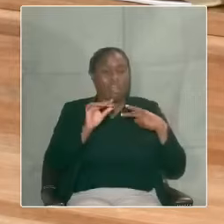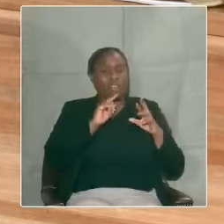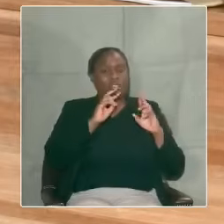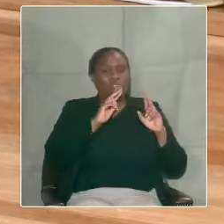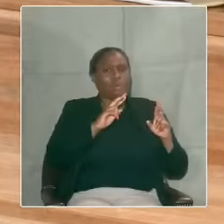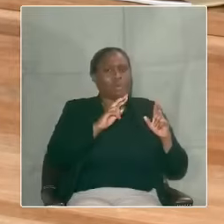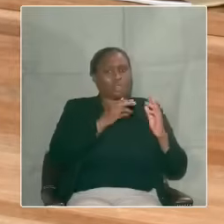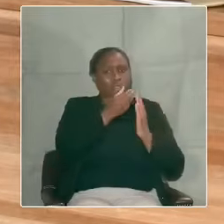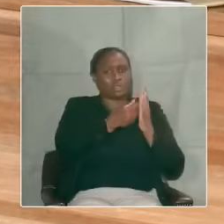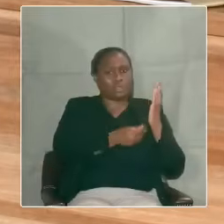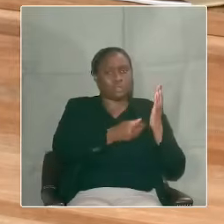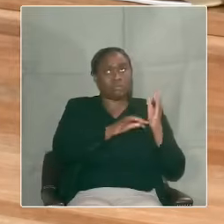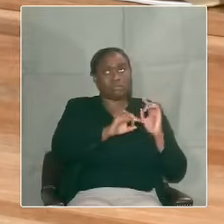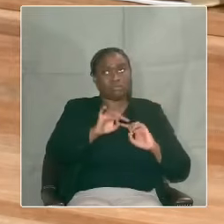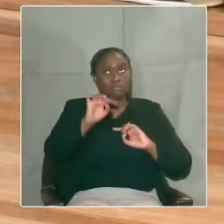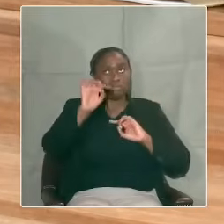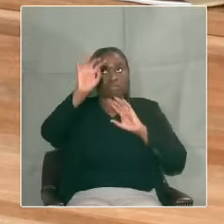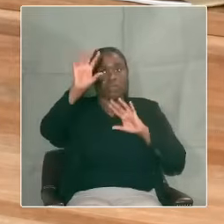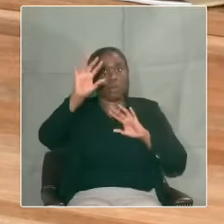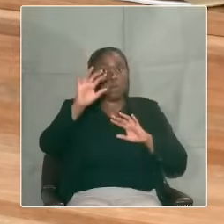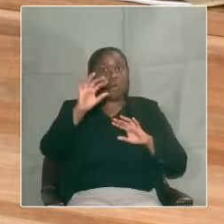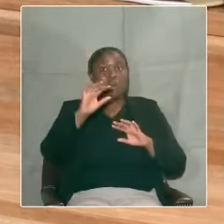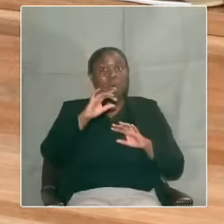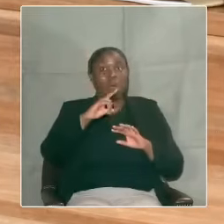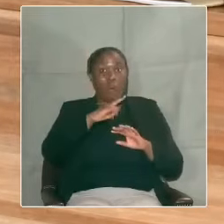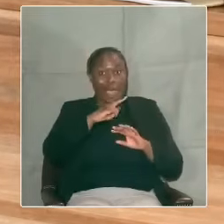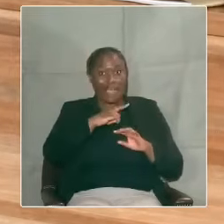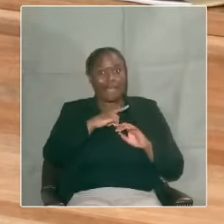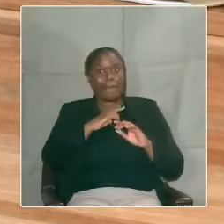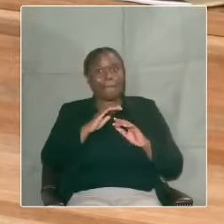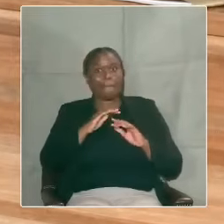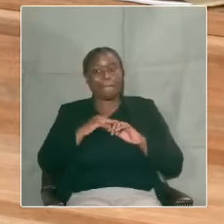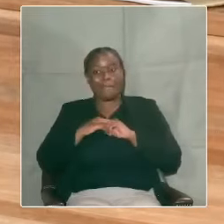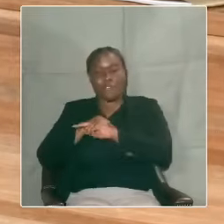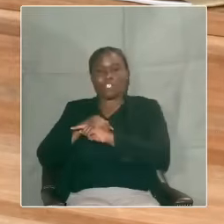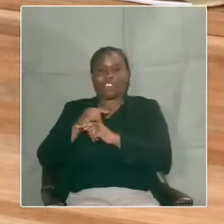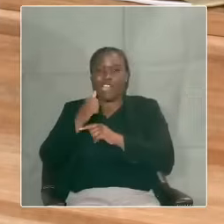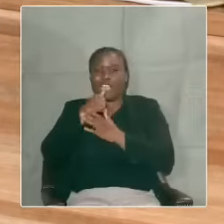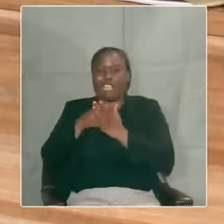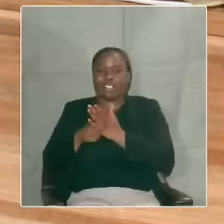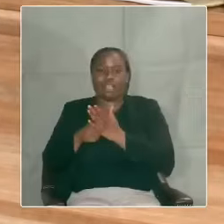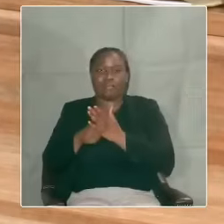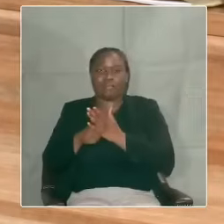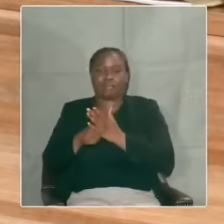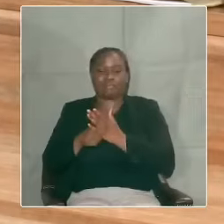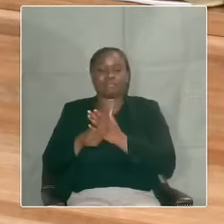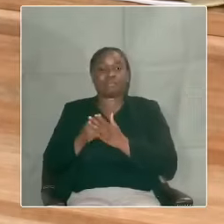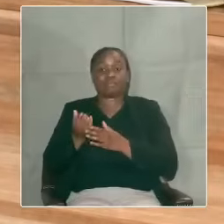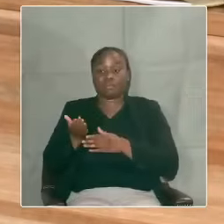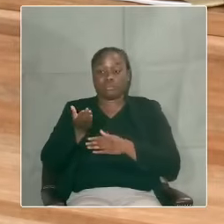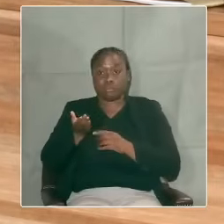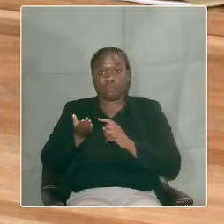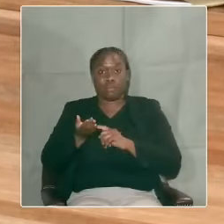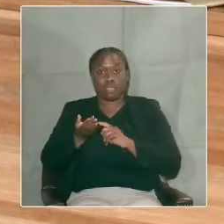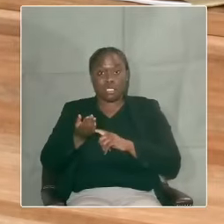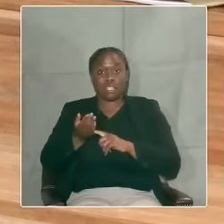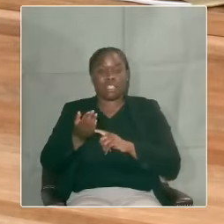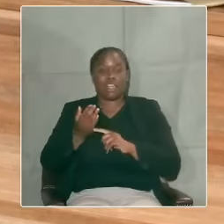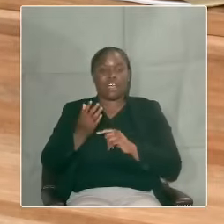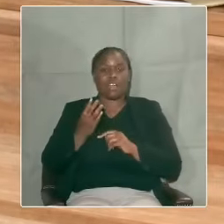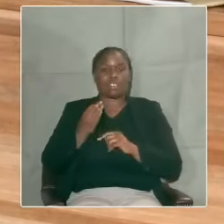minister pursuant to the letter indicating that a report needed to be prepared by 20